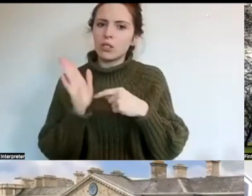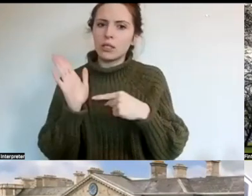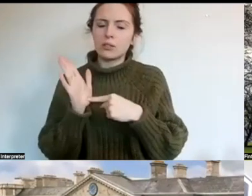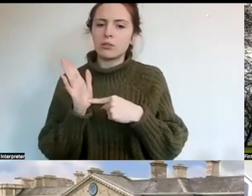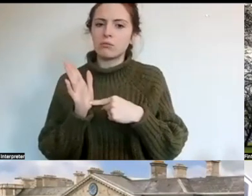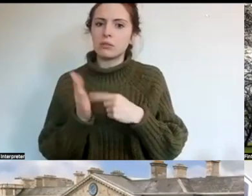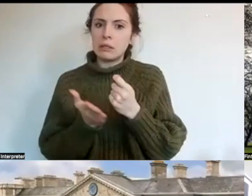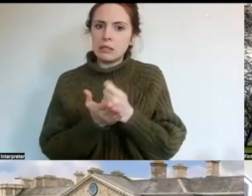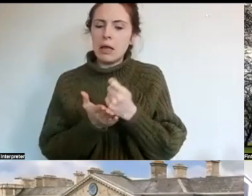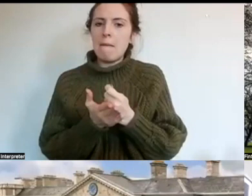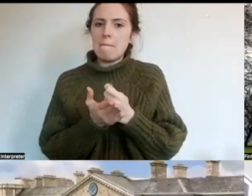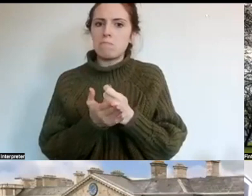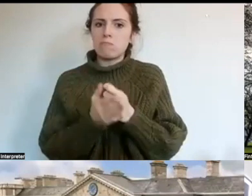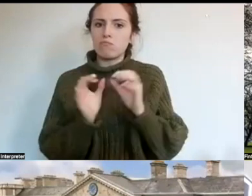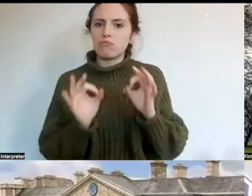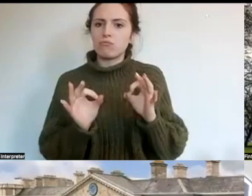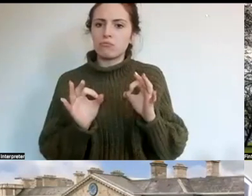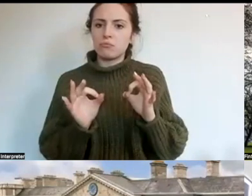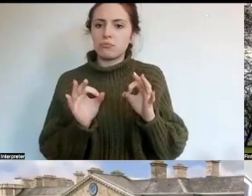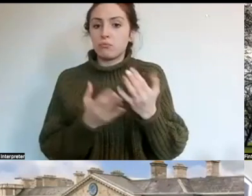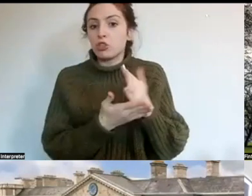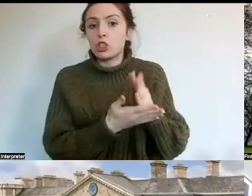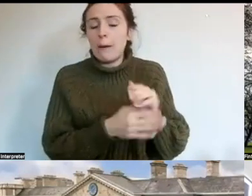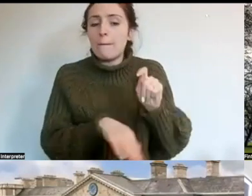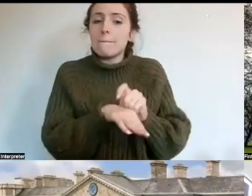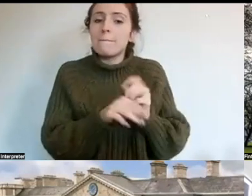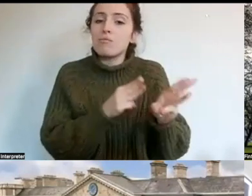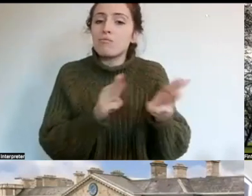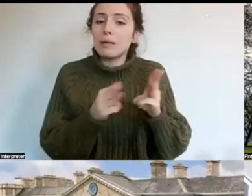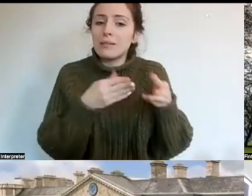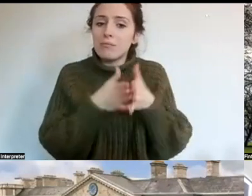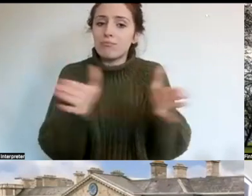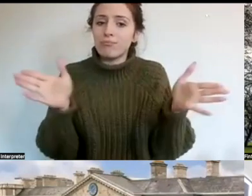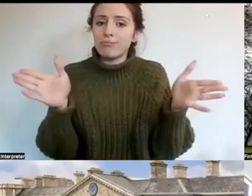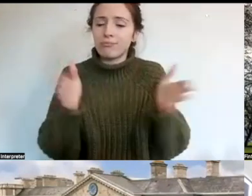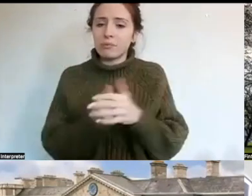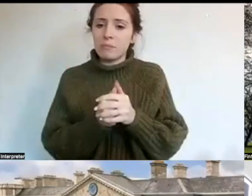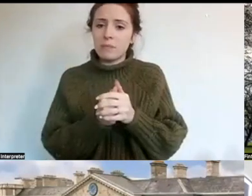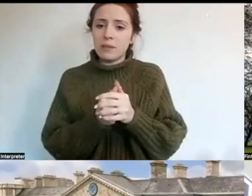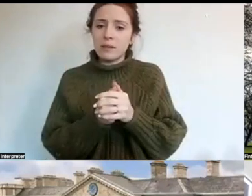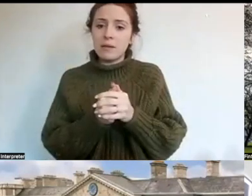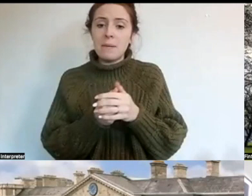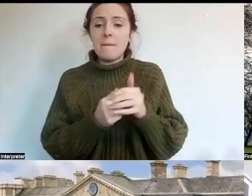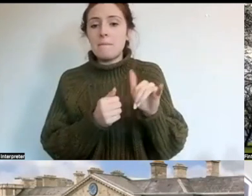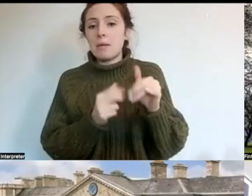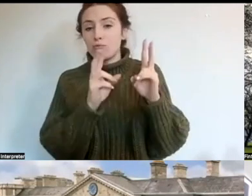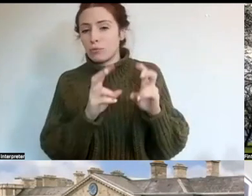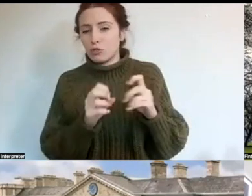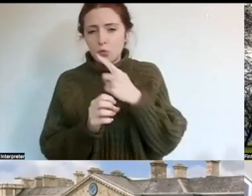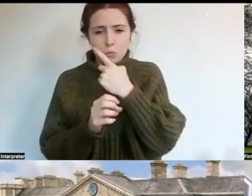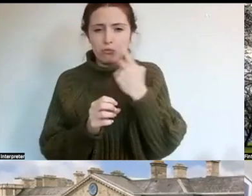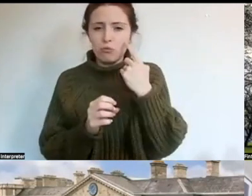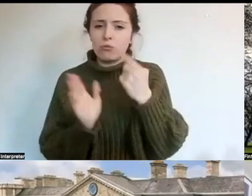something so that we can share the best practice that's out there. And I'm sure this would have come across in the research as well, but we know from our own